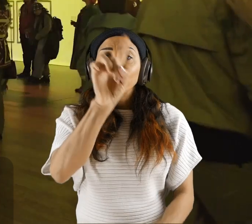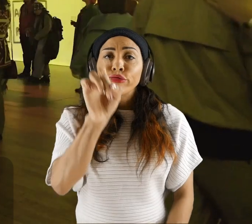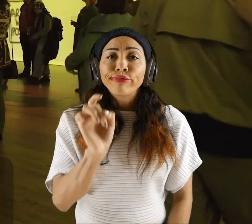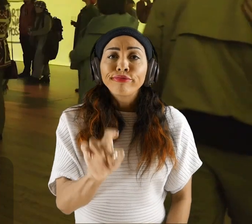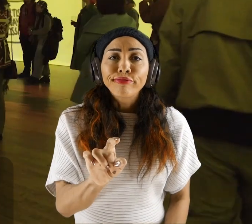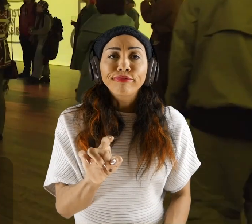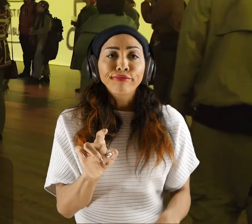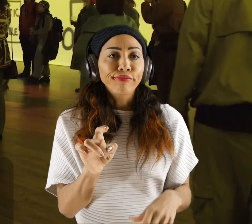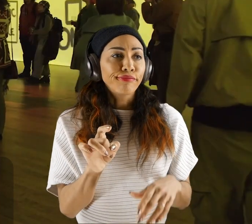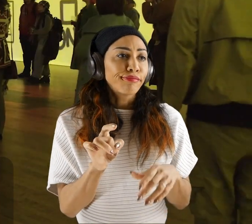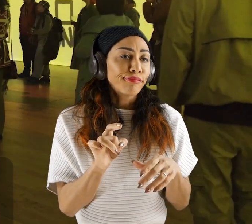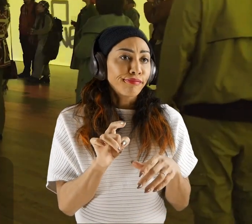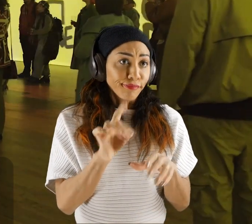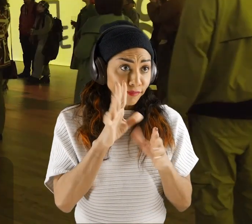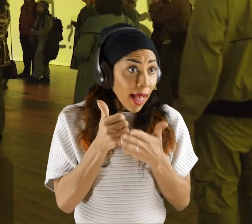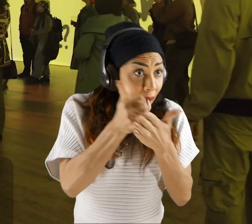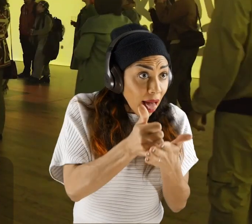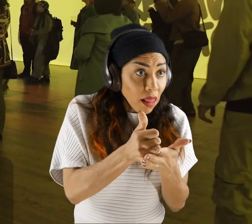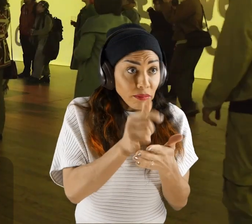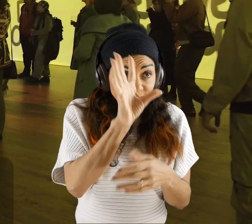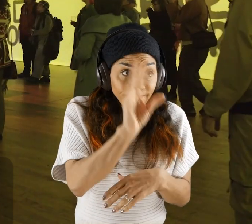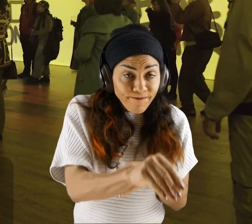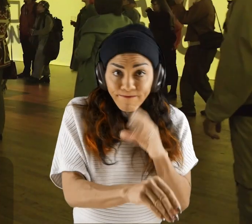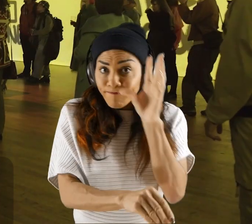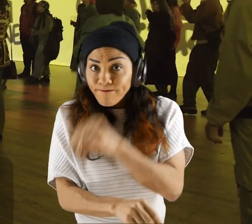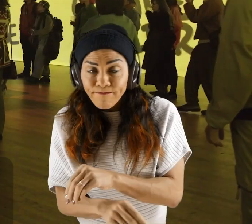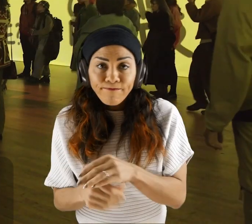questions, ways that I could help, or a bit of advice, or